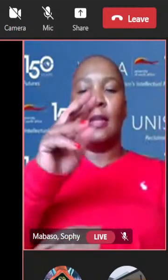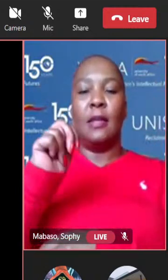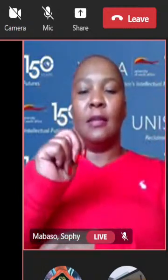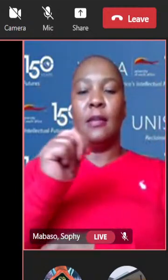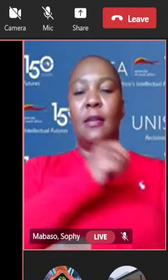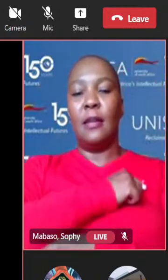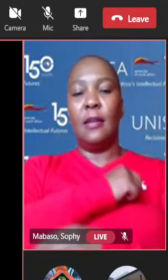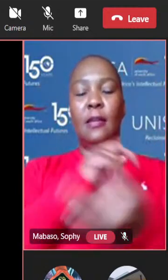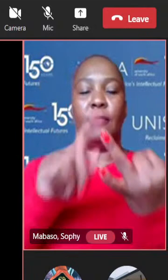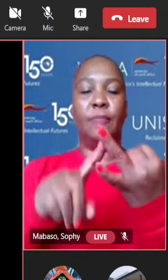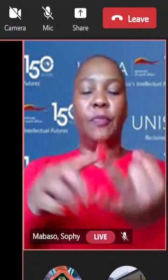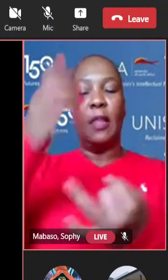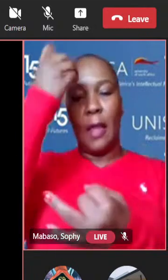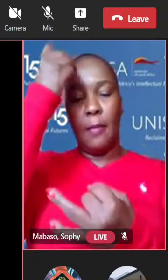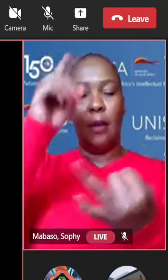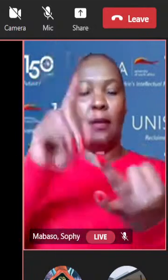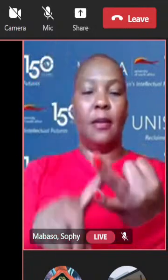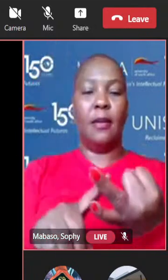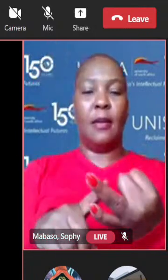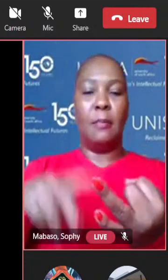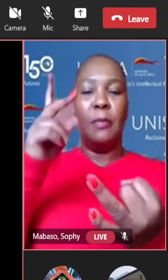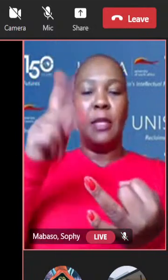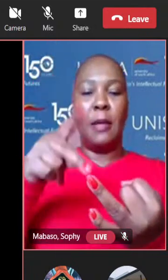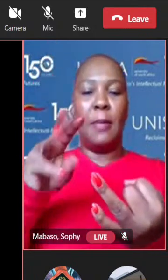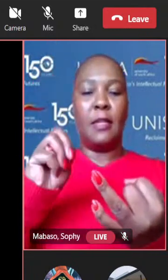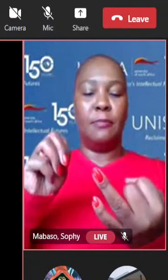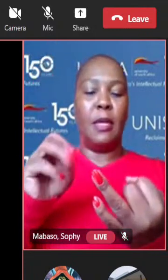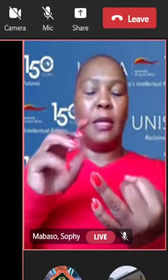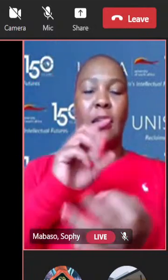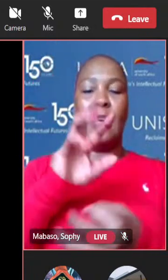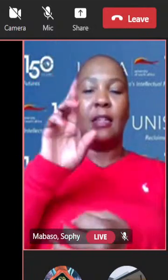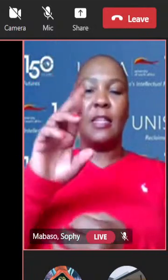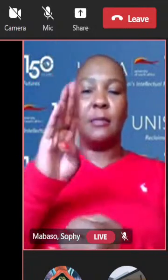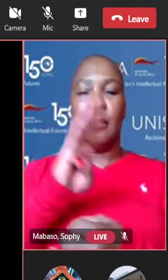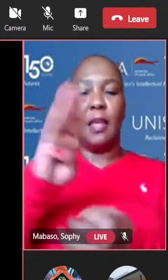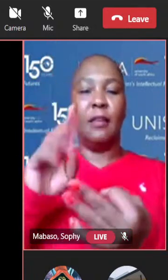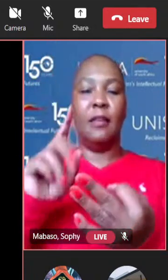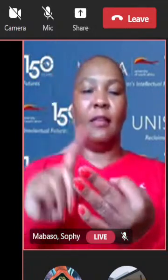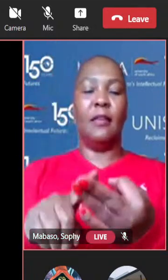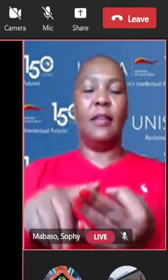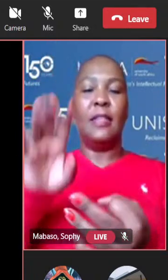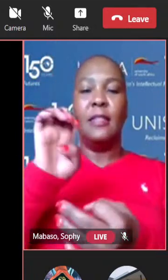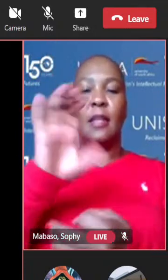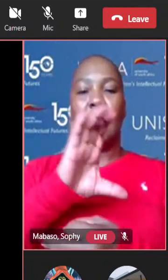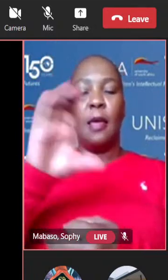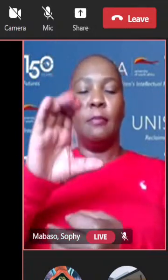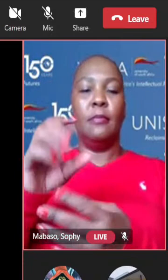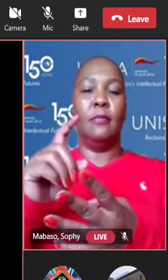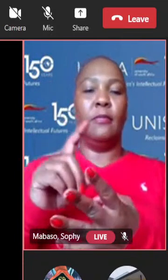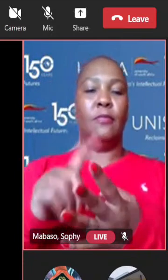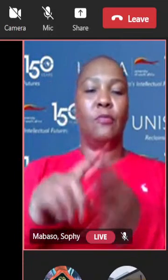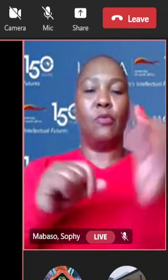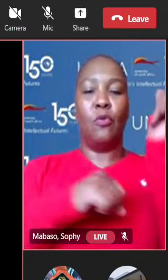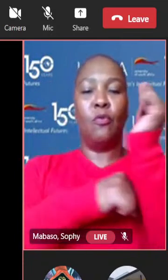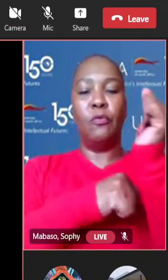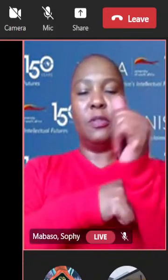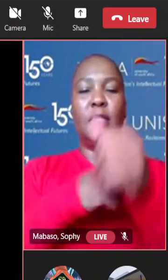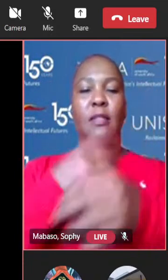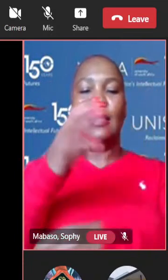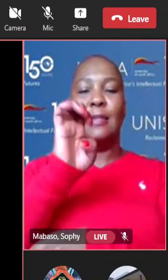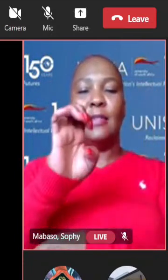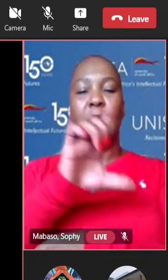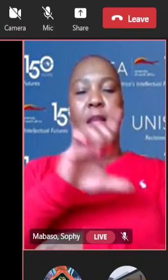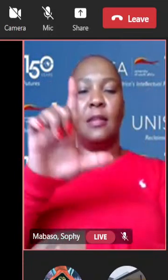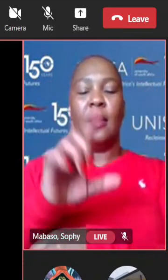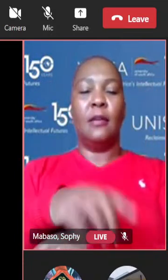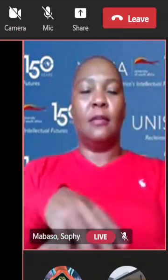in Durban, Pietermaritzburg, Newcastle, Richards Bay. Eastern Cape, we've got an office in East London, Tata,